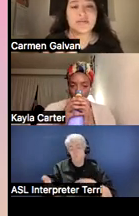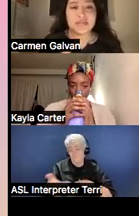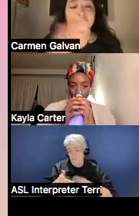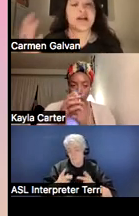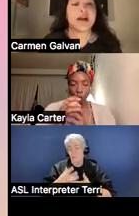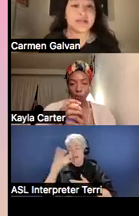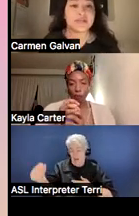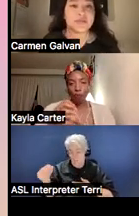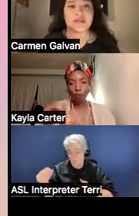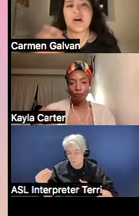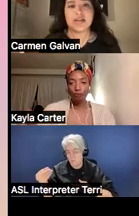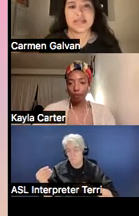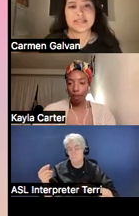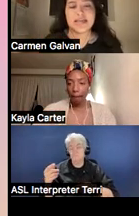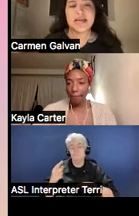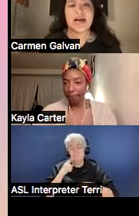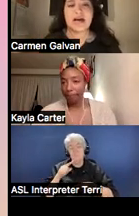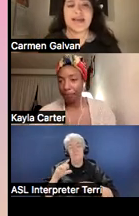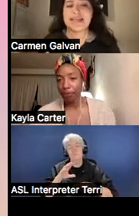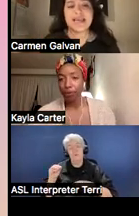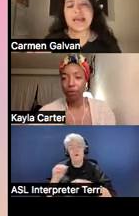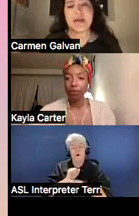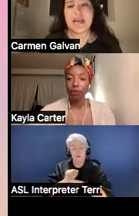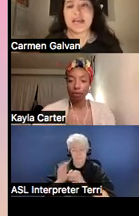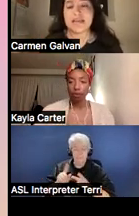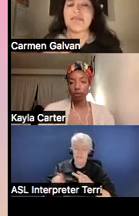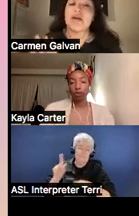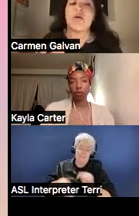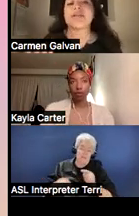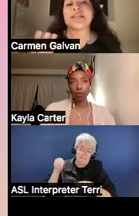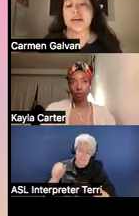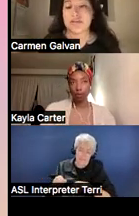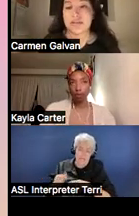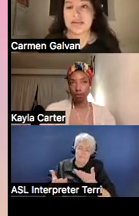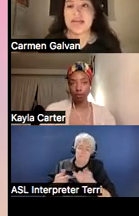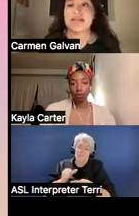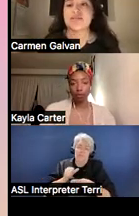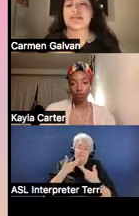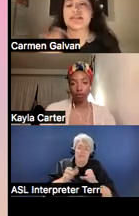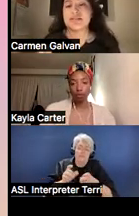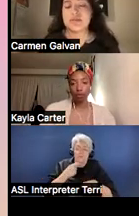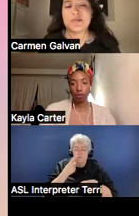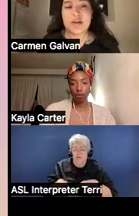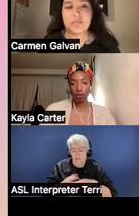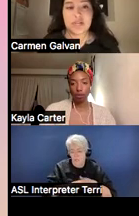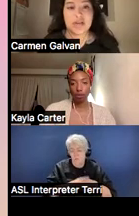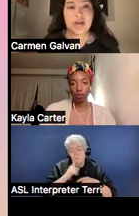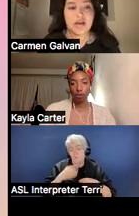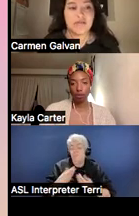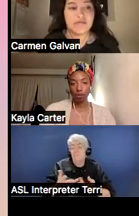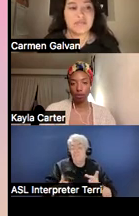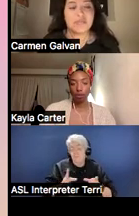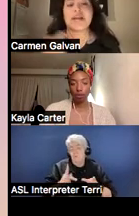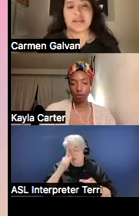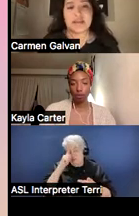for for outings with colleagues, and they can't pay, they may not want to tell you that. And so this gives people the option